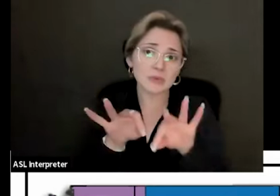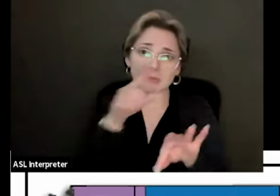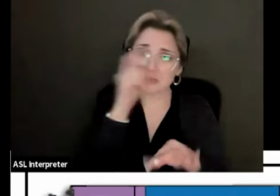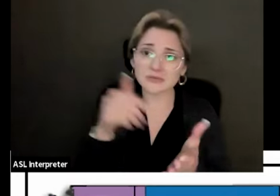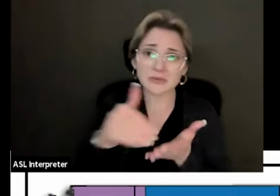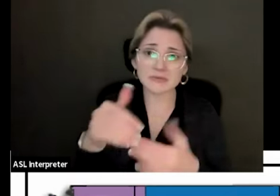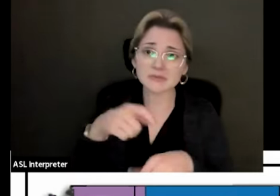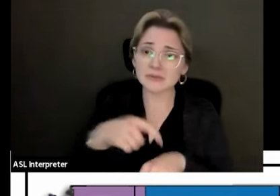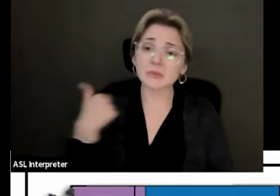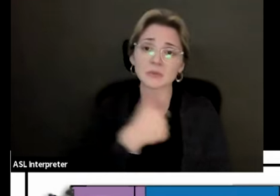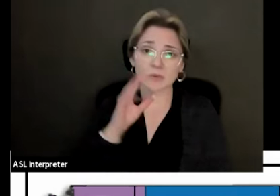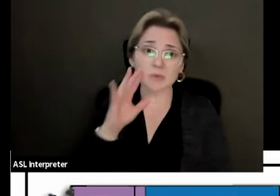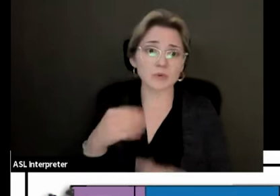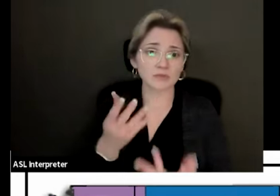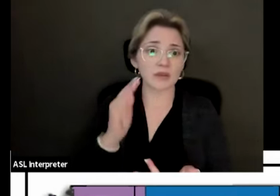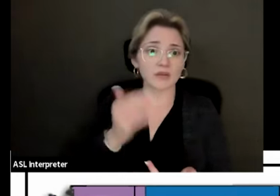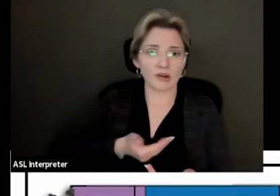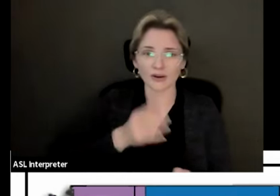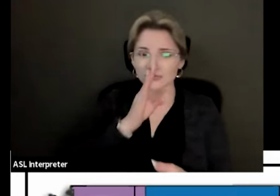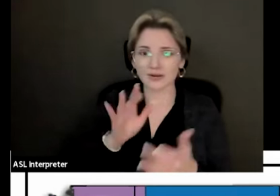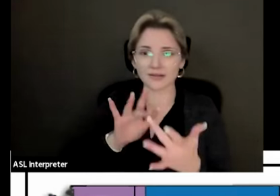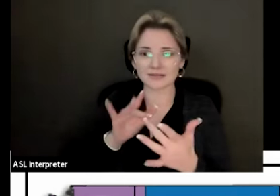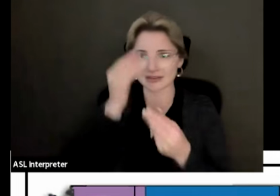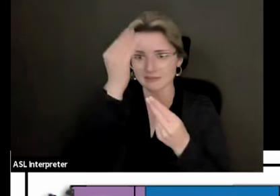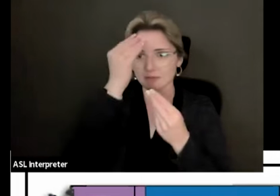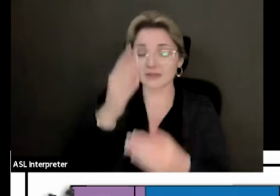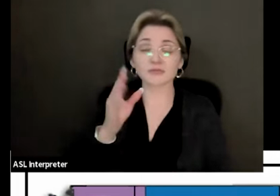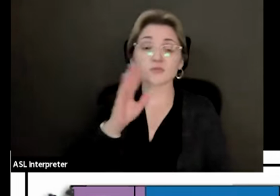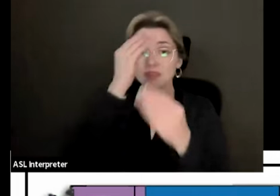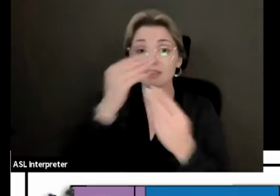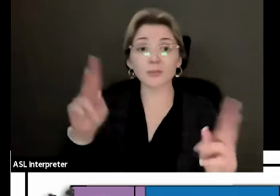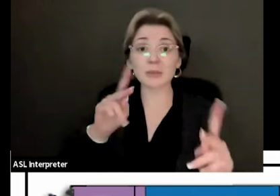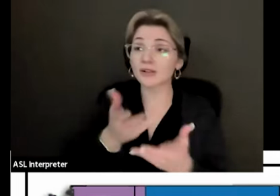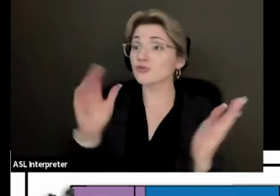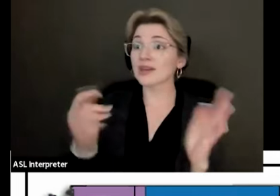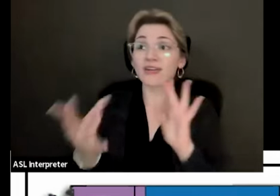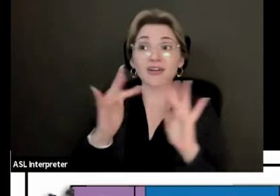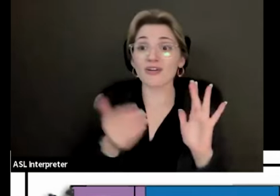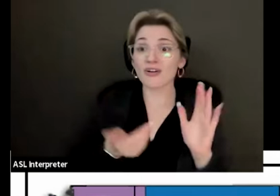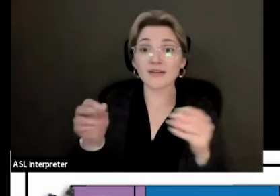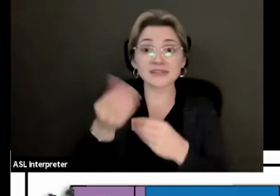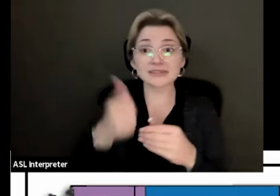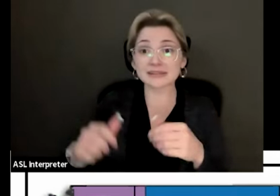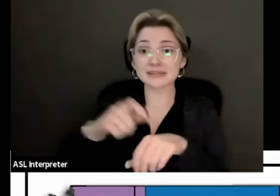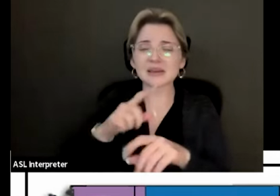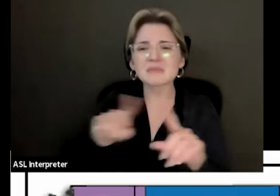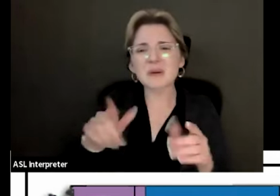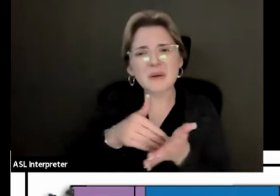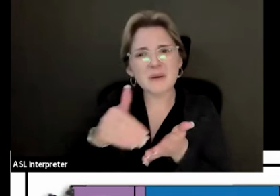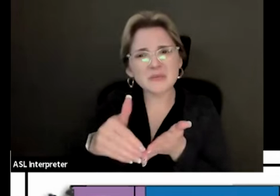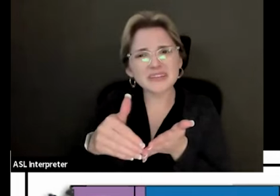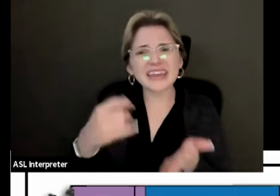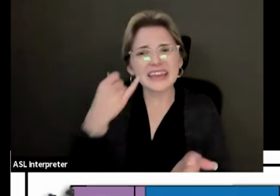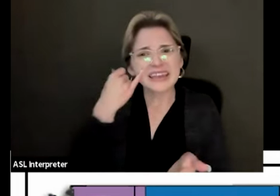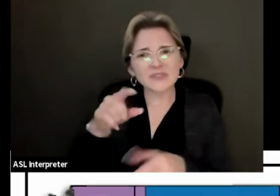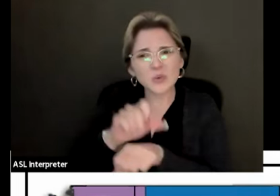like, we will provide our contact information. You are free to contact our office. But often when you are interacting locally with